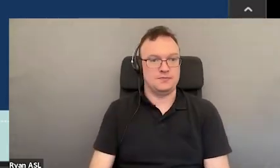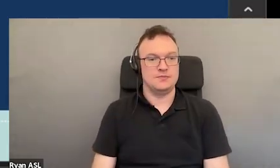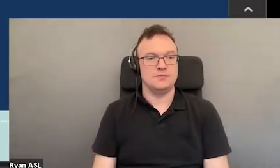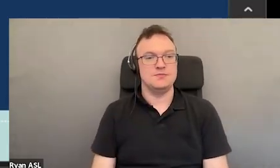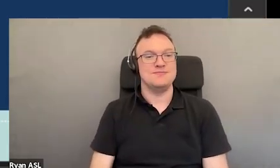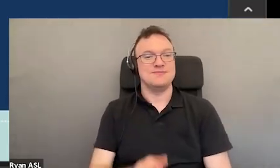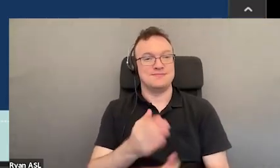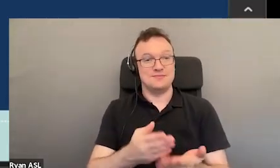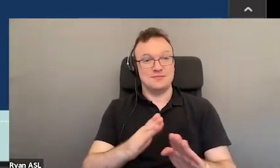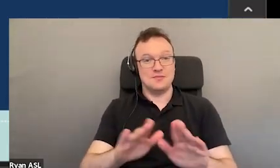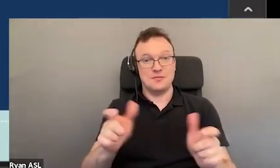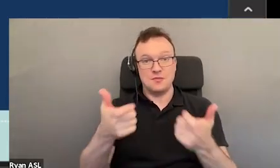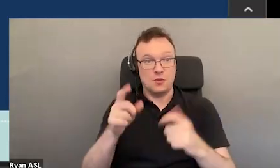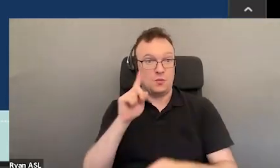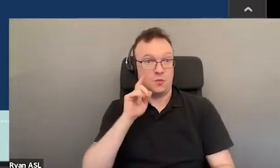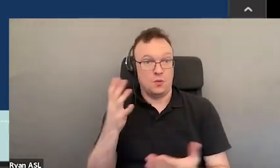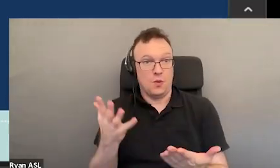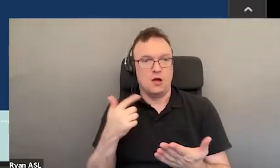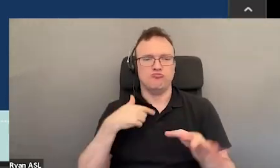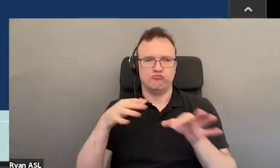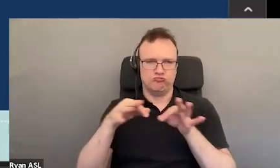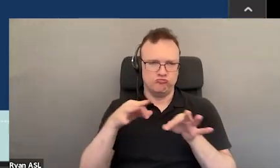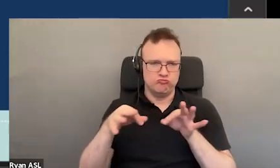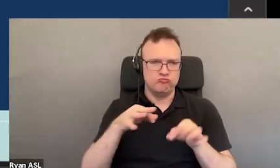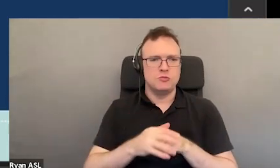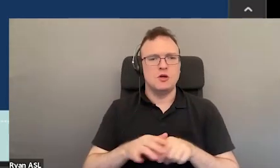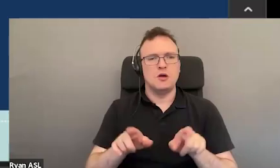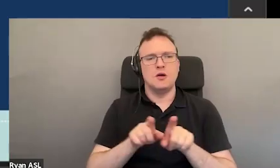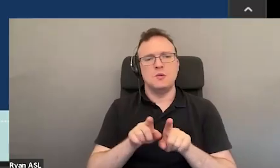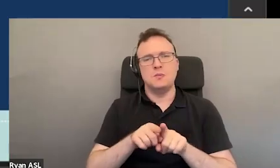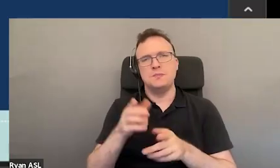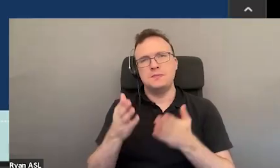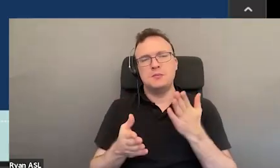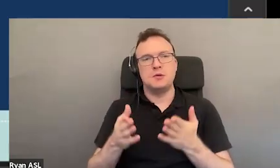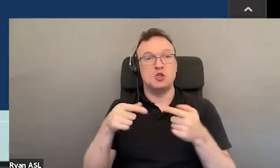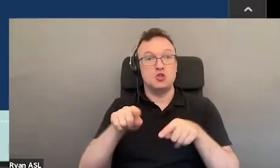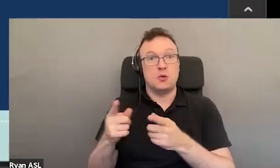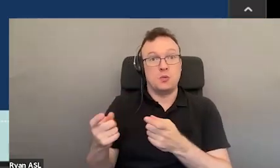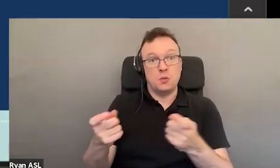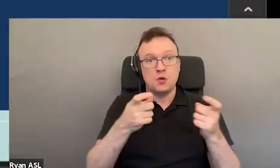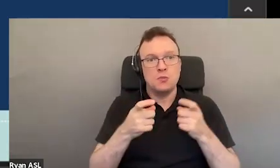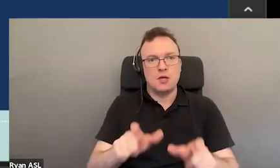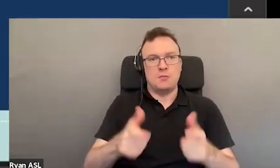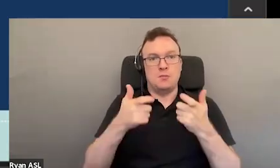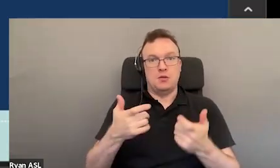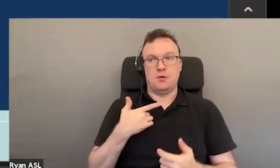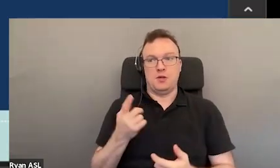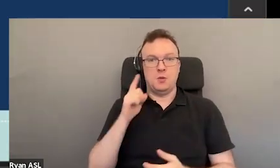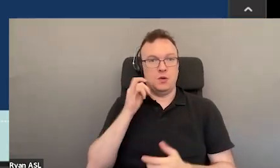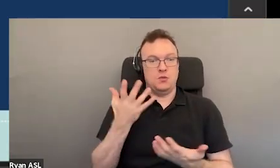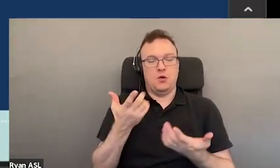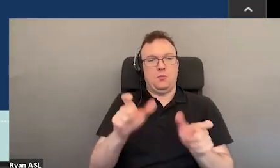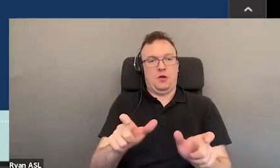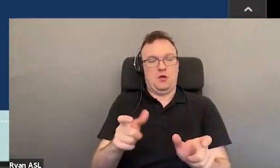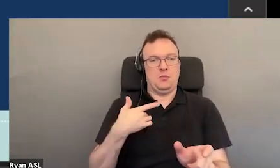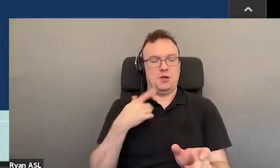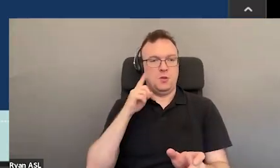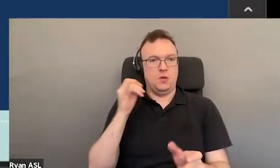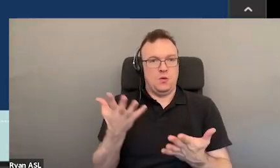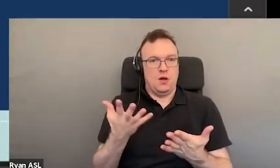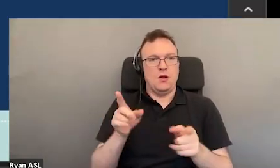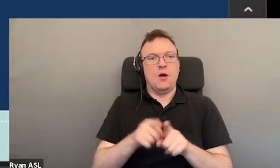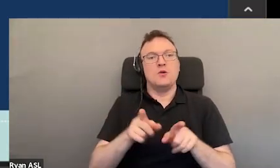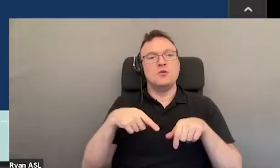those barriers might look like, and whether that might be, for example, during the recruitment process or later on the job when